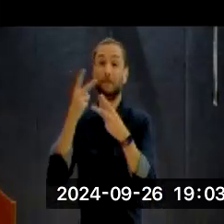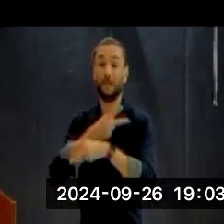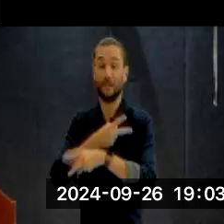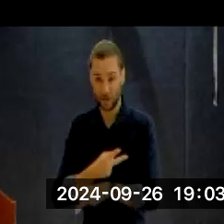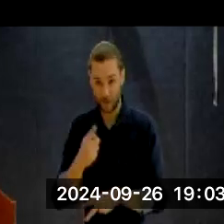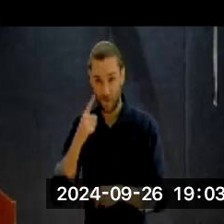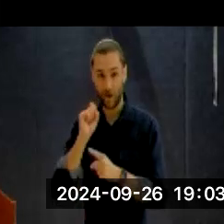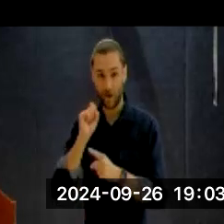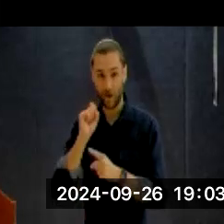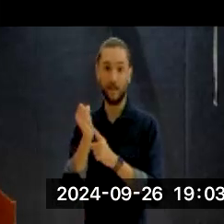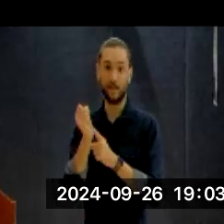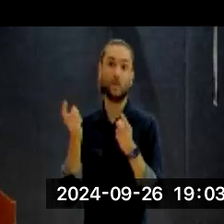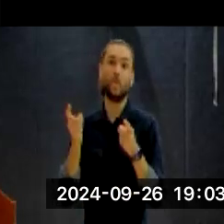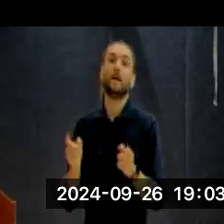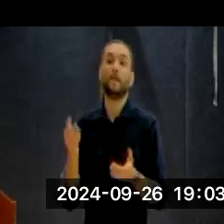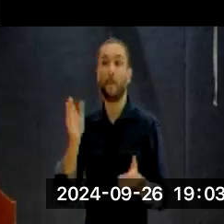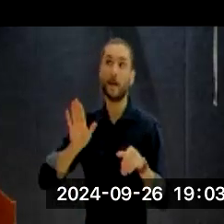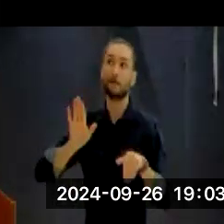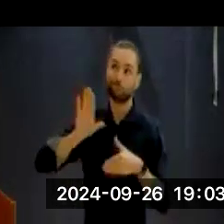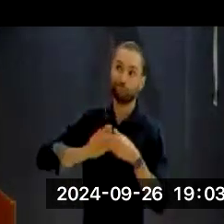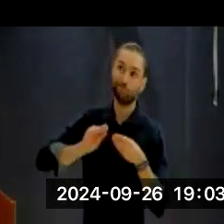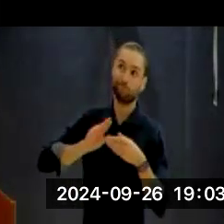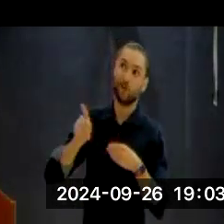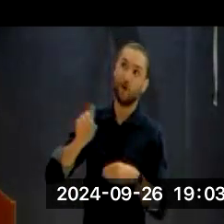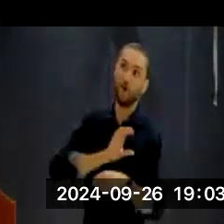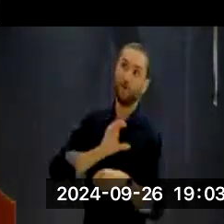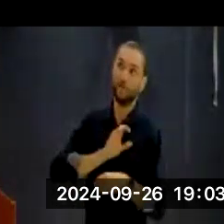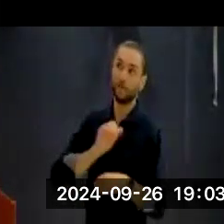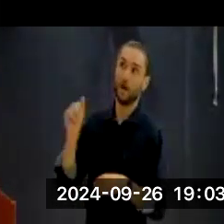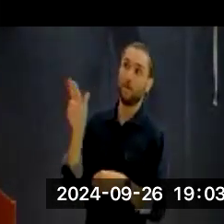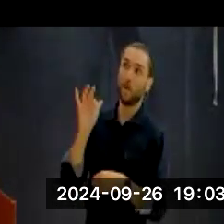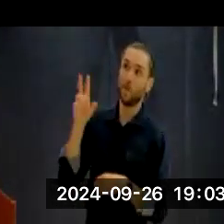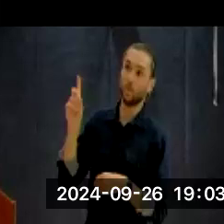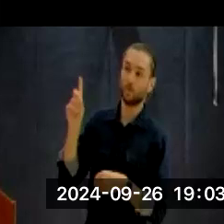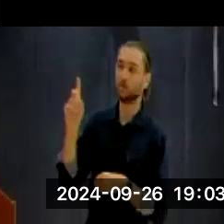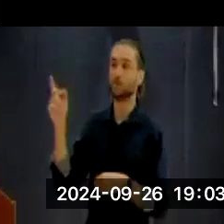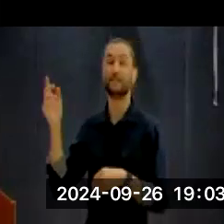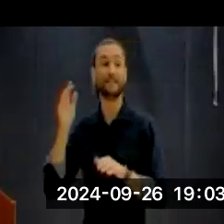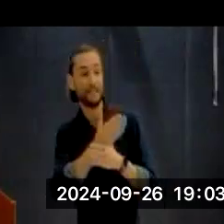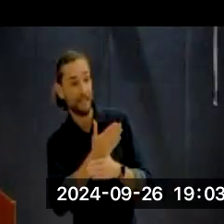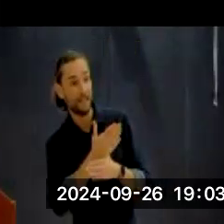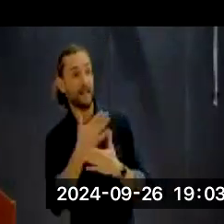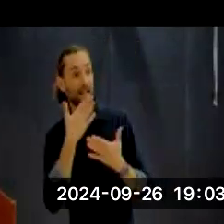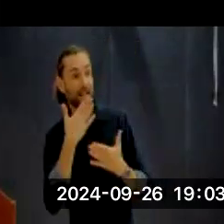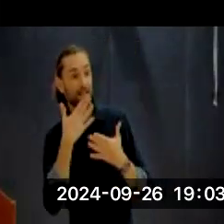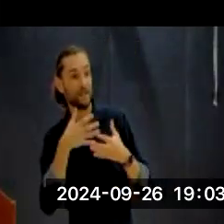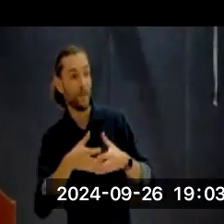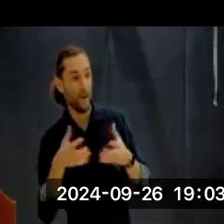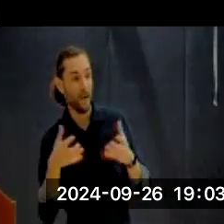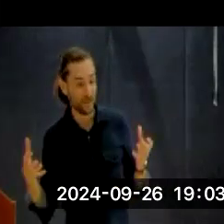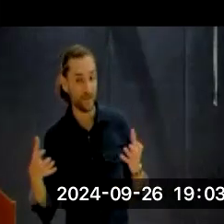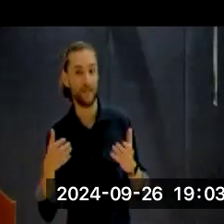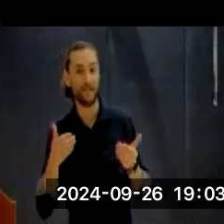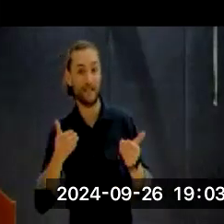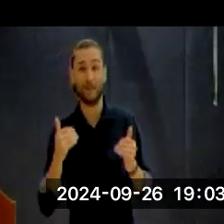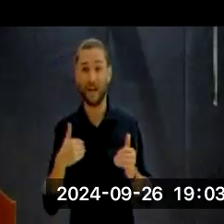case where there may be claims of abuse by law enforcement. Okay, We thank you need so tools. much. We're going to need to move on.